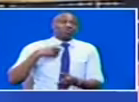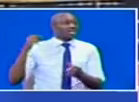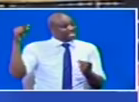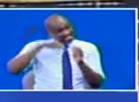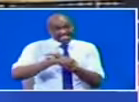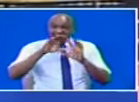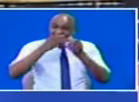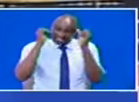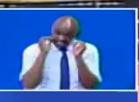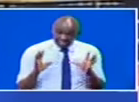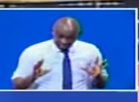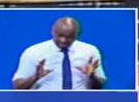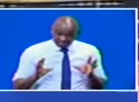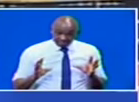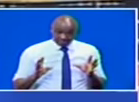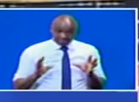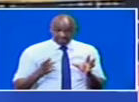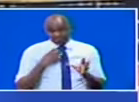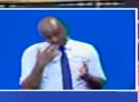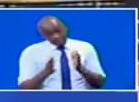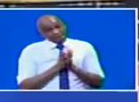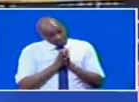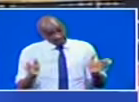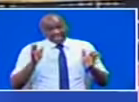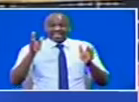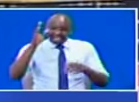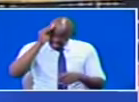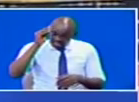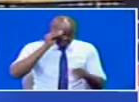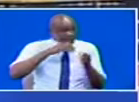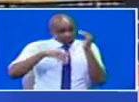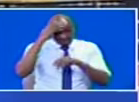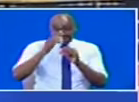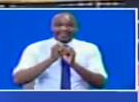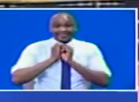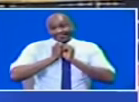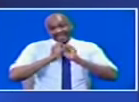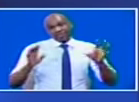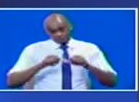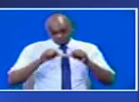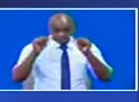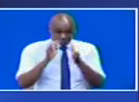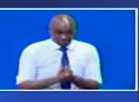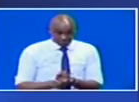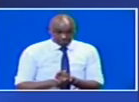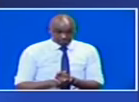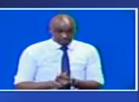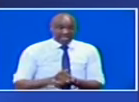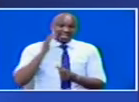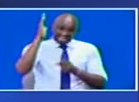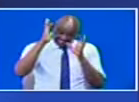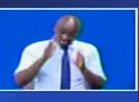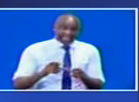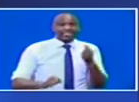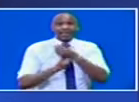as possible, possibly threatening public learning in all universities across the country. And the lecturers are getting